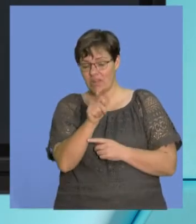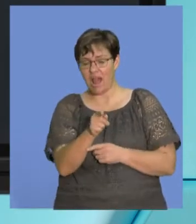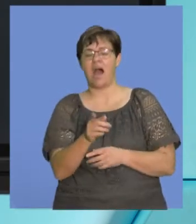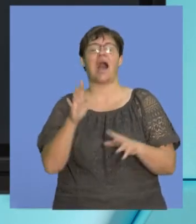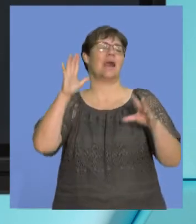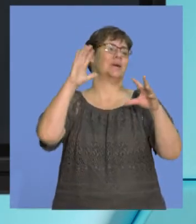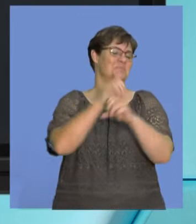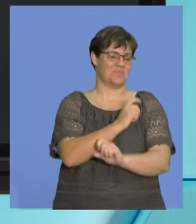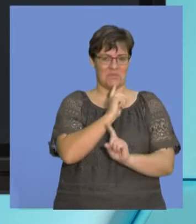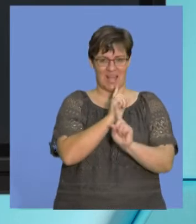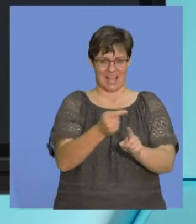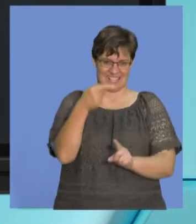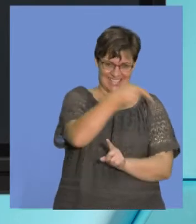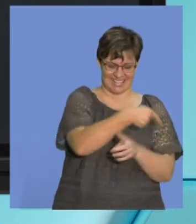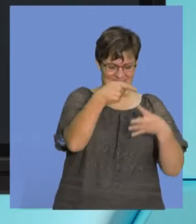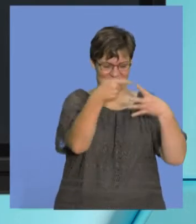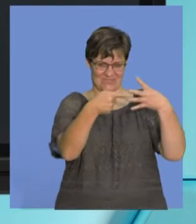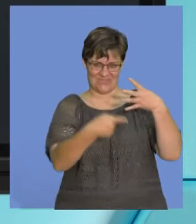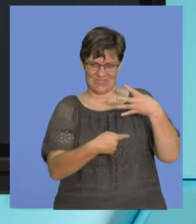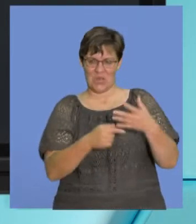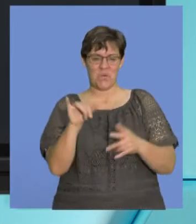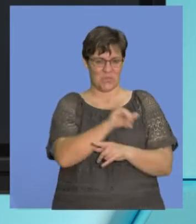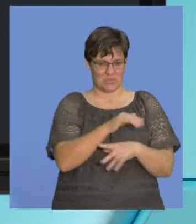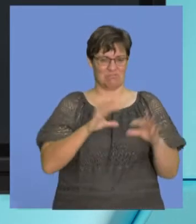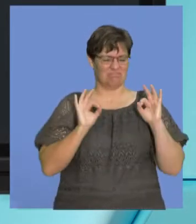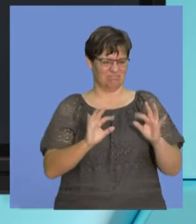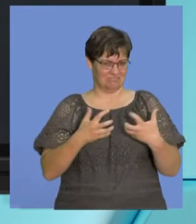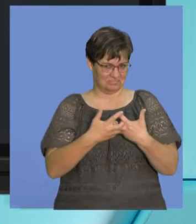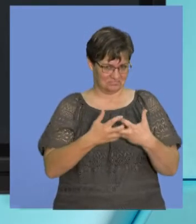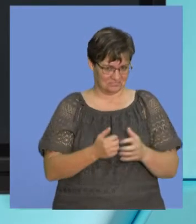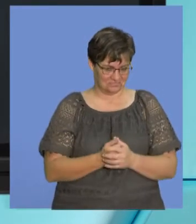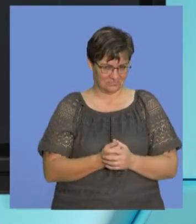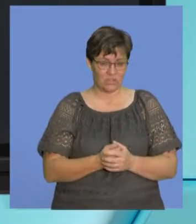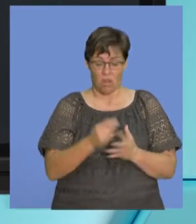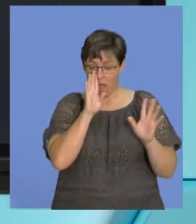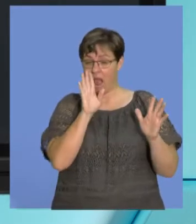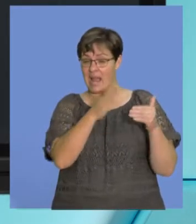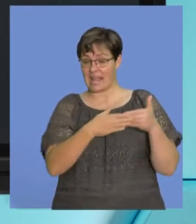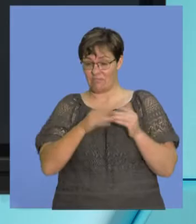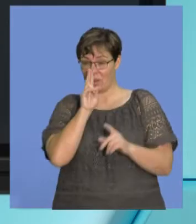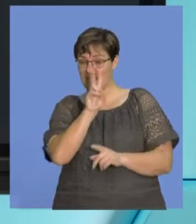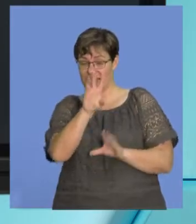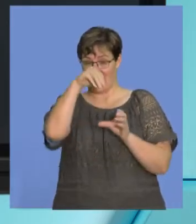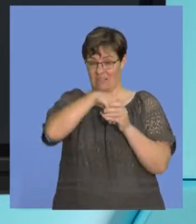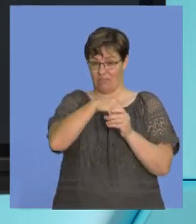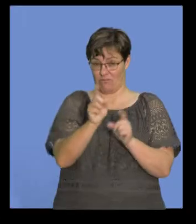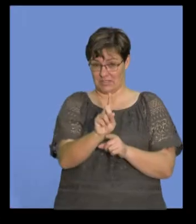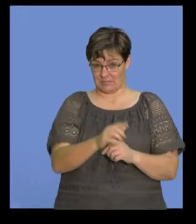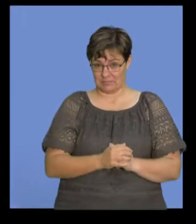slide is going to answer the options that are the most correct in this. So let's pay careful attention to what the next slide has.